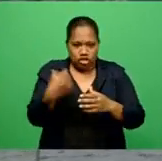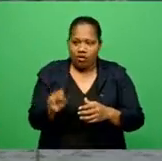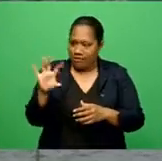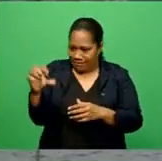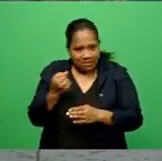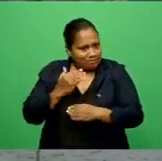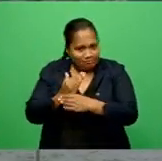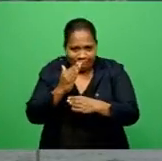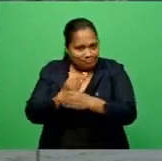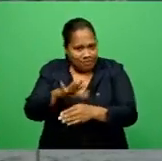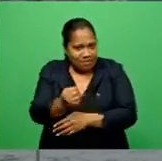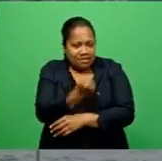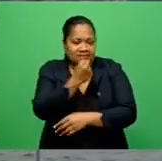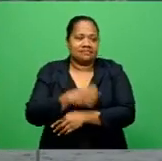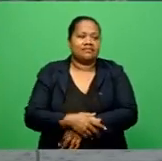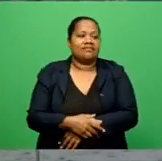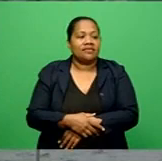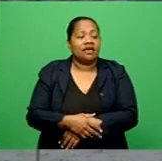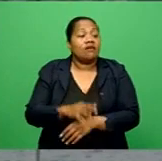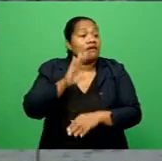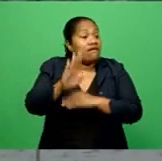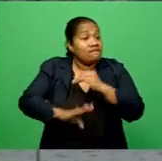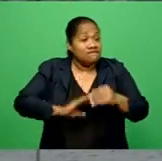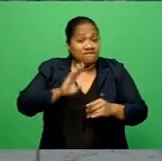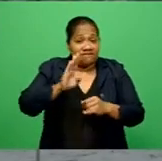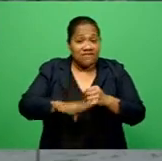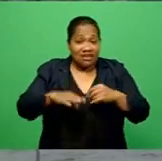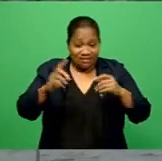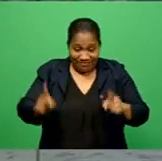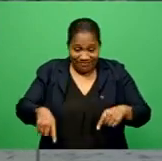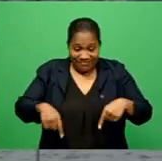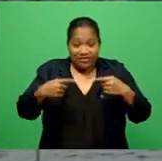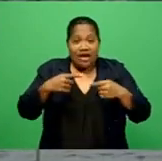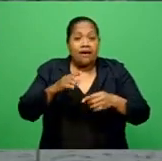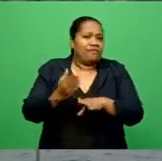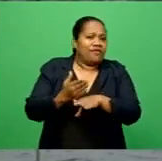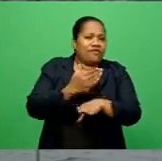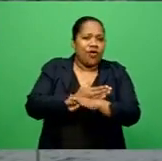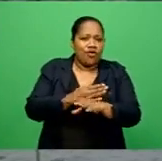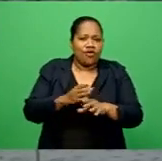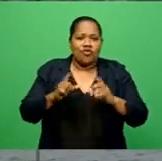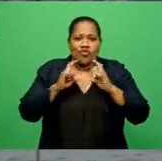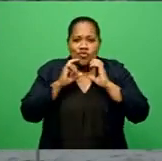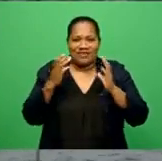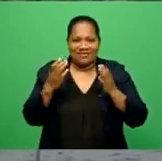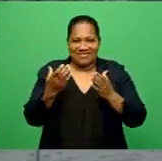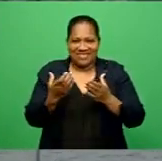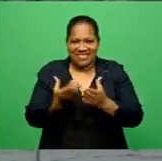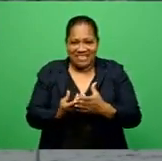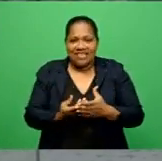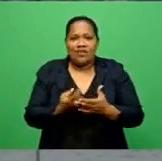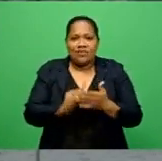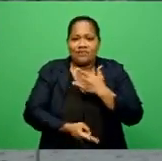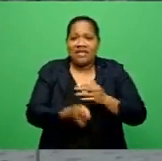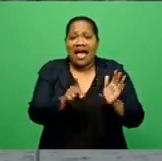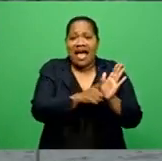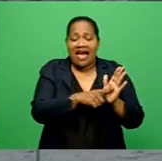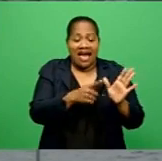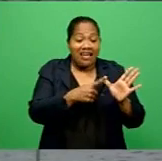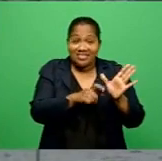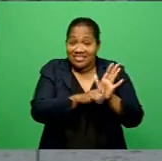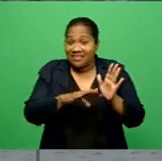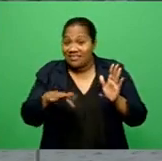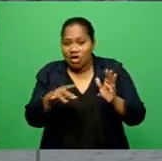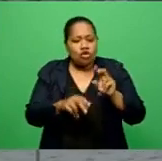has won their final league of the season before Christmas, edging Arsenal 2-1 at Goodison Park in Liverpool